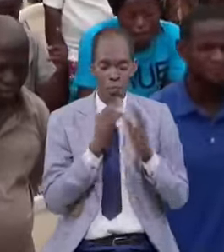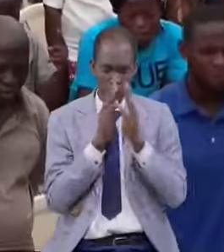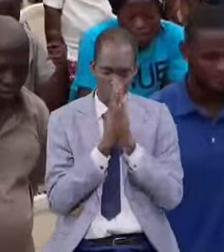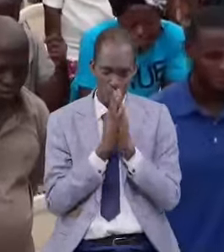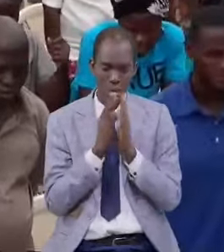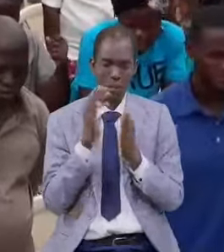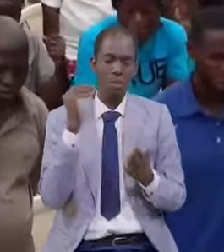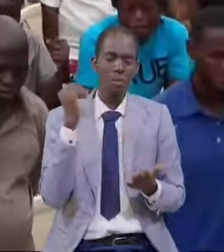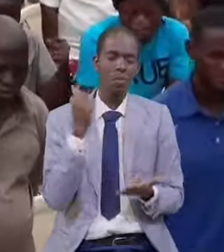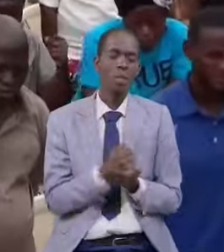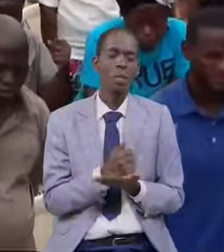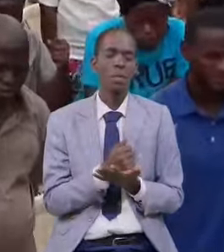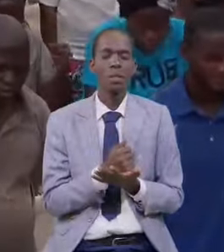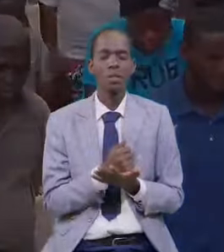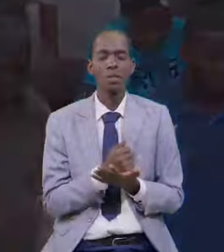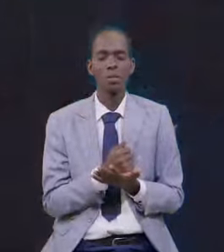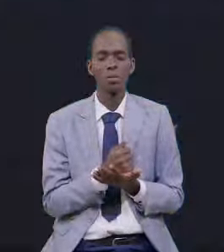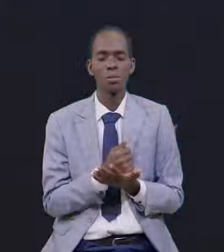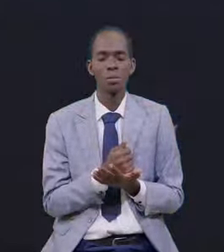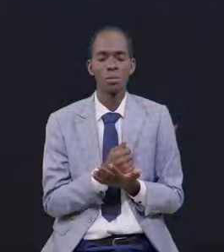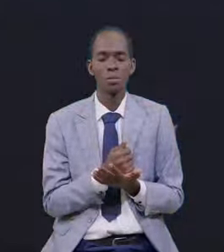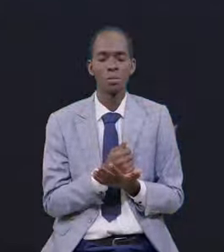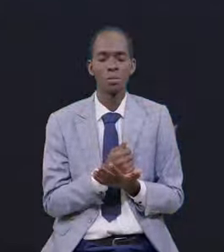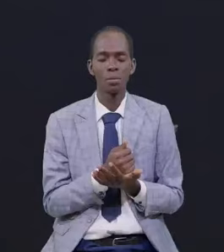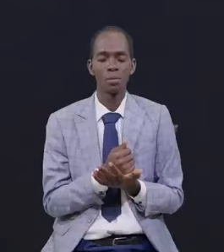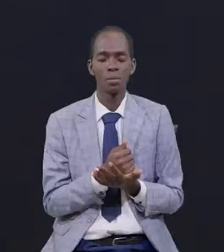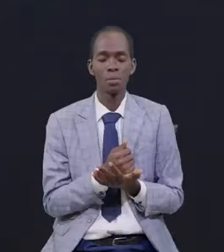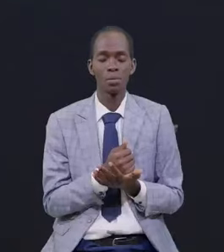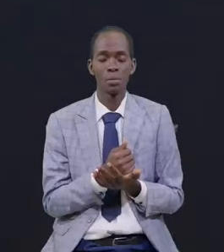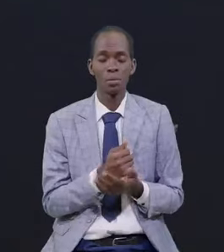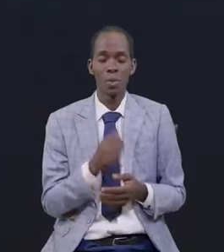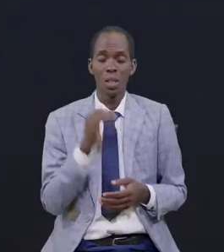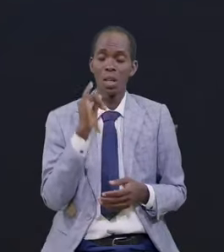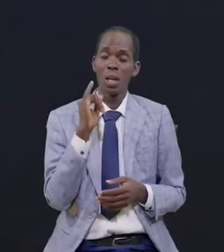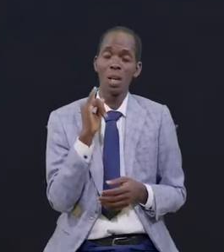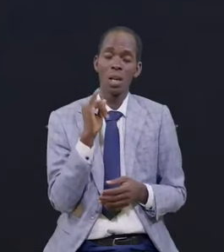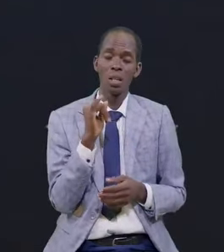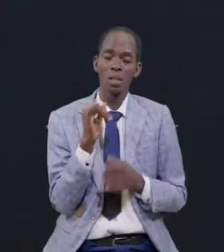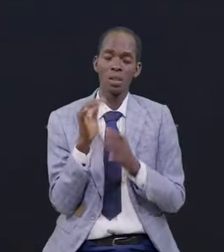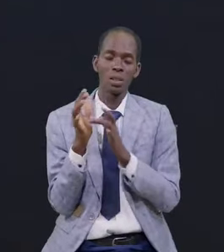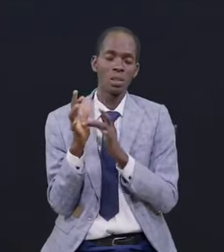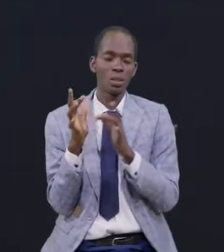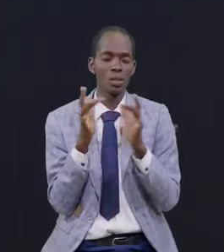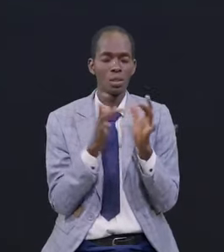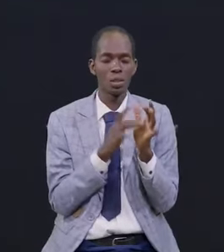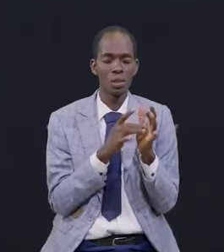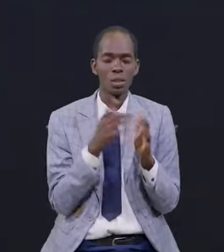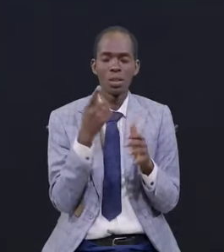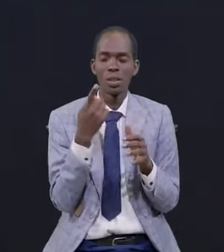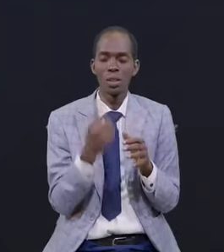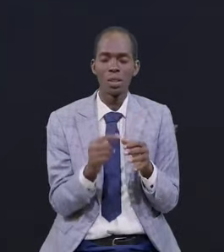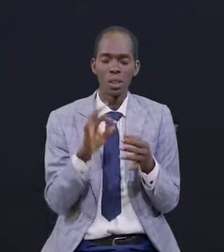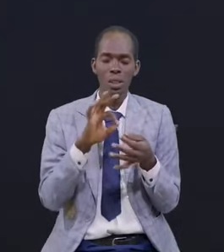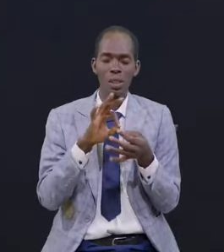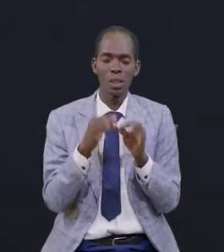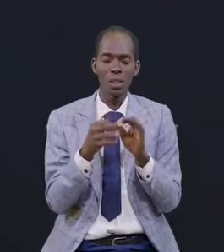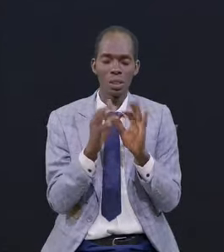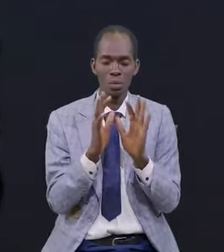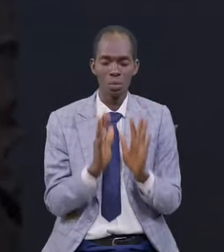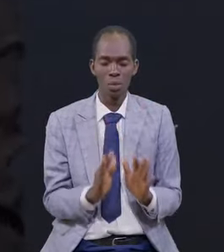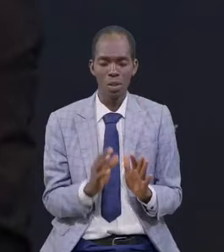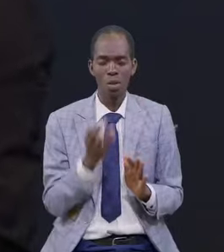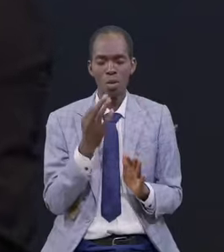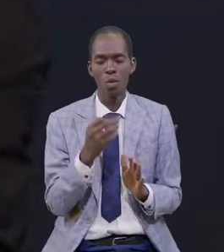pray we come to I jesus The Interpreter of scripture to the